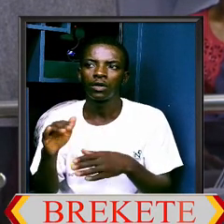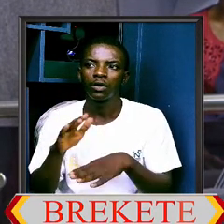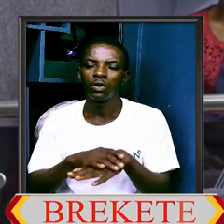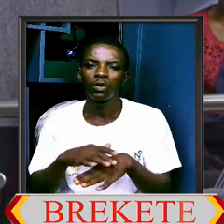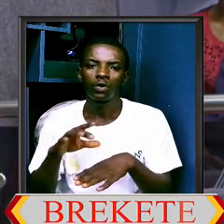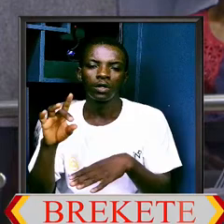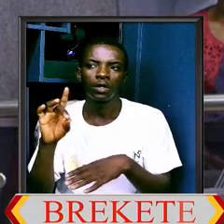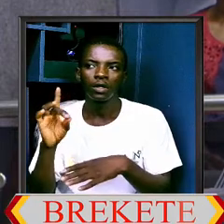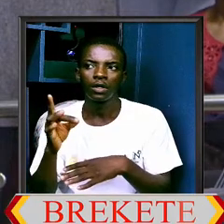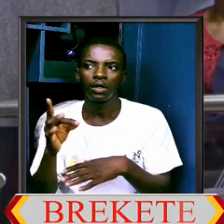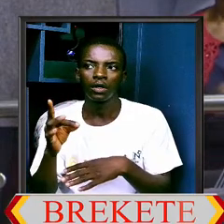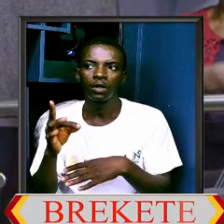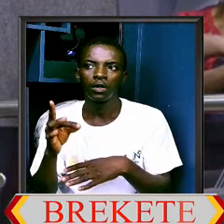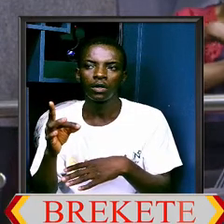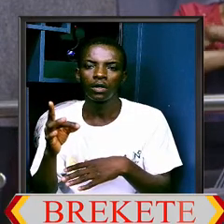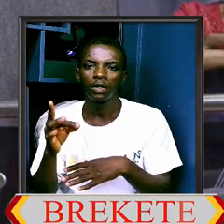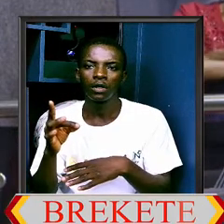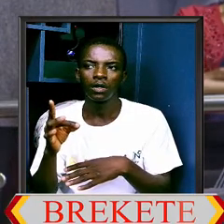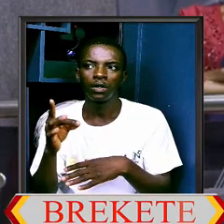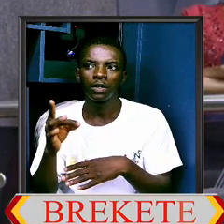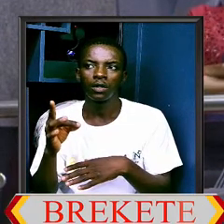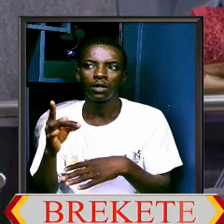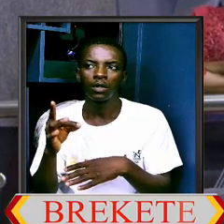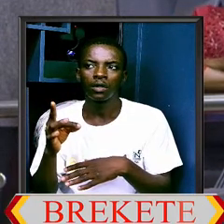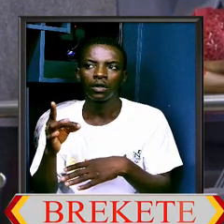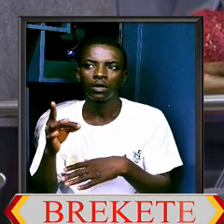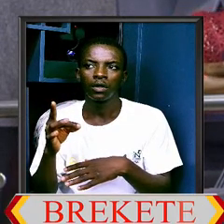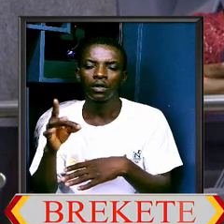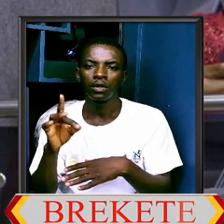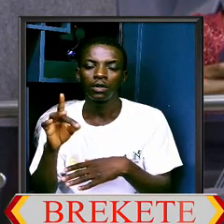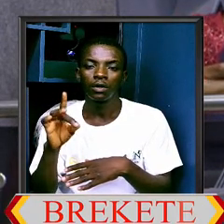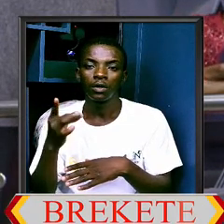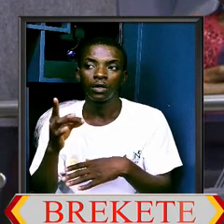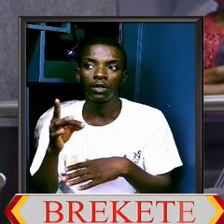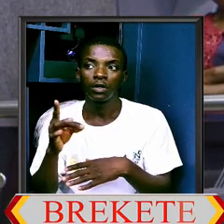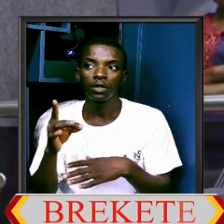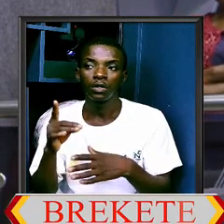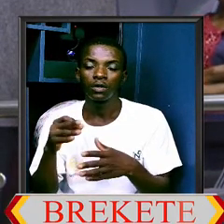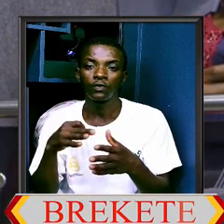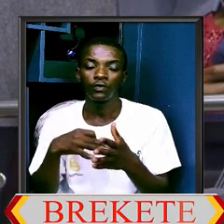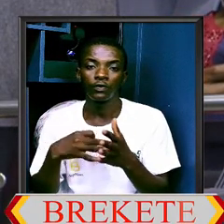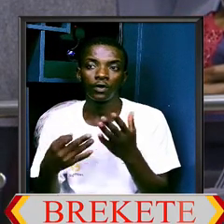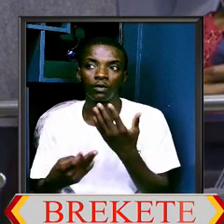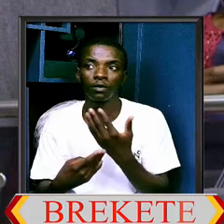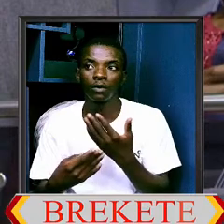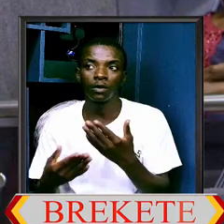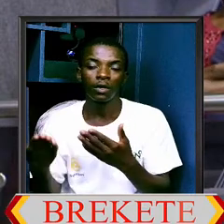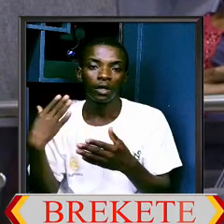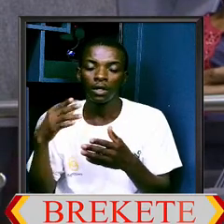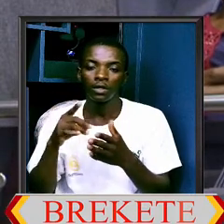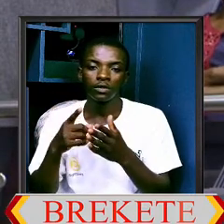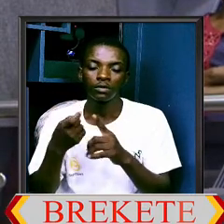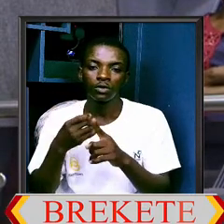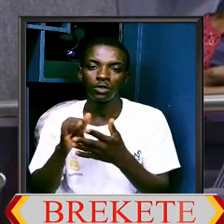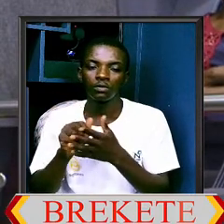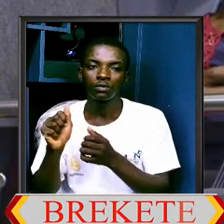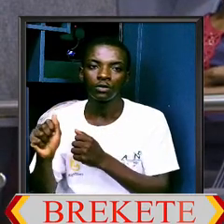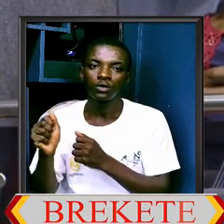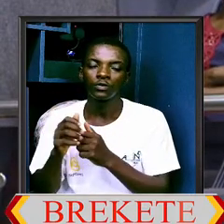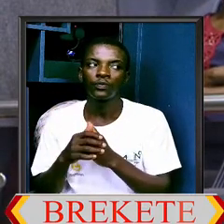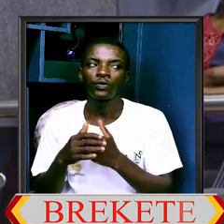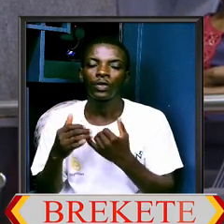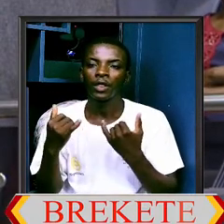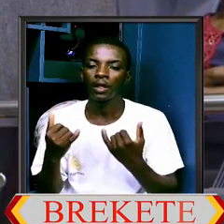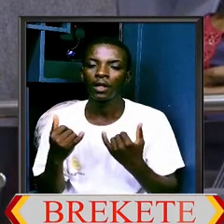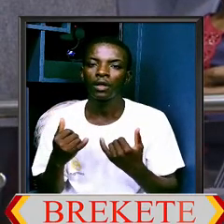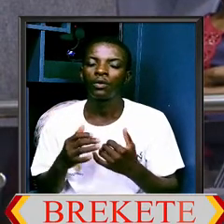on 18, on Sunday. 18th of February, sir. This year? Yes, this last month that passed.